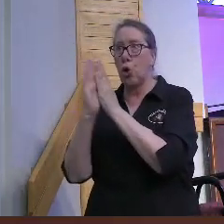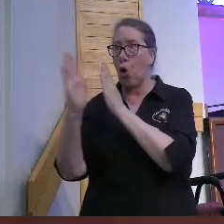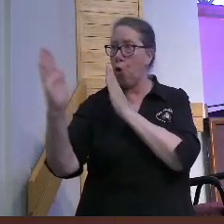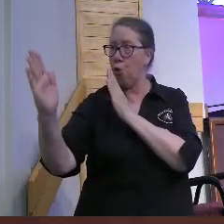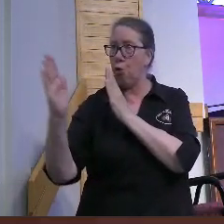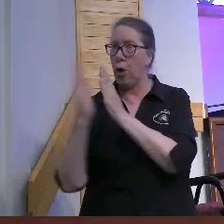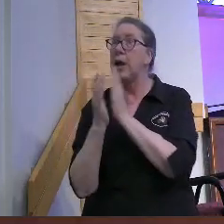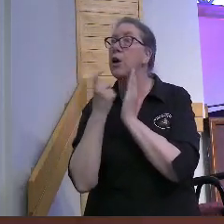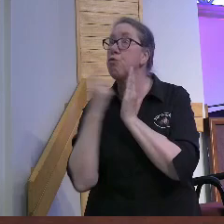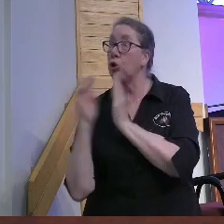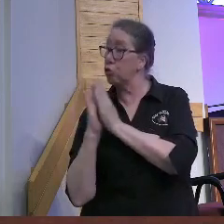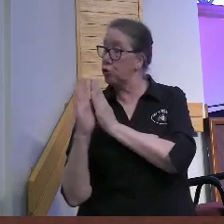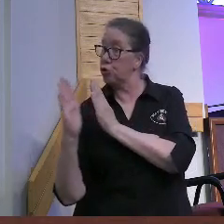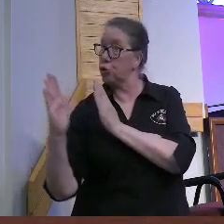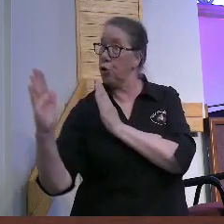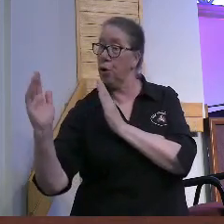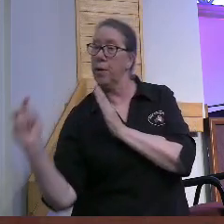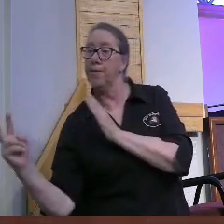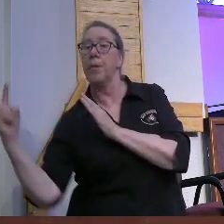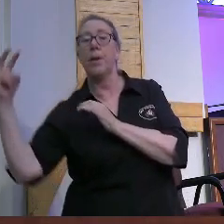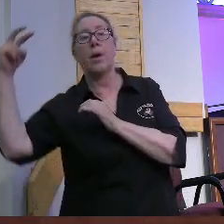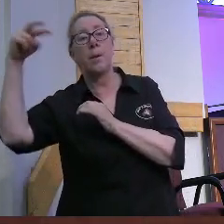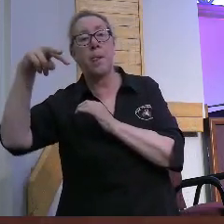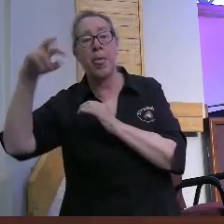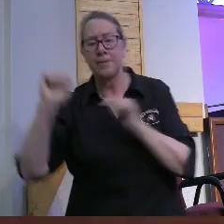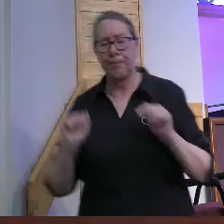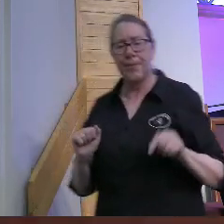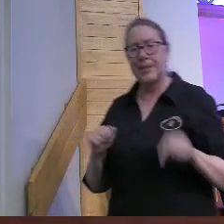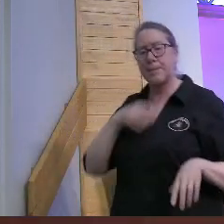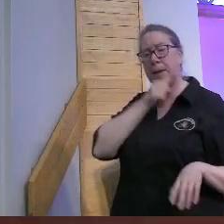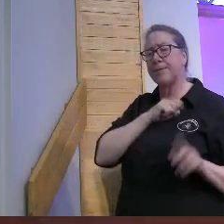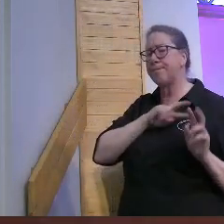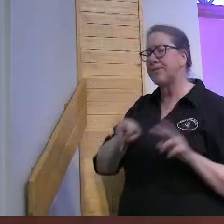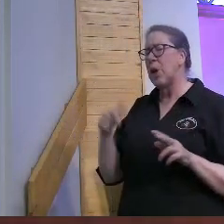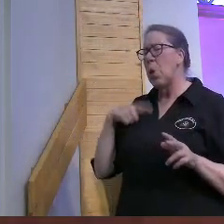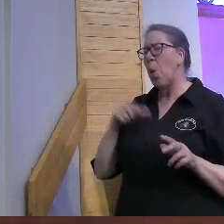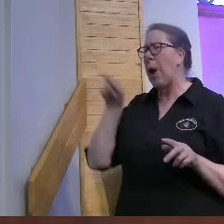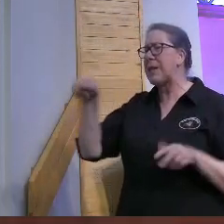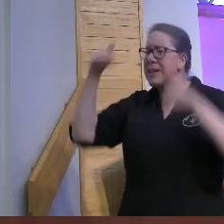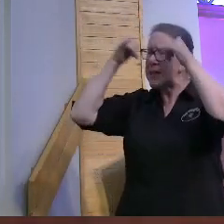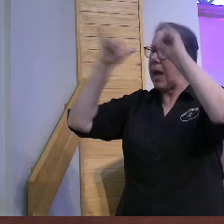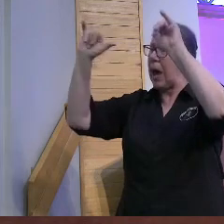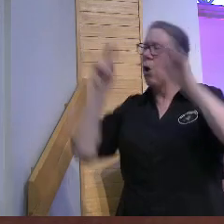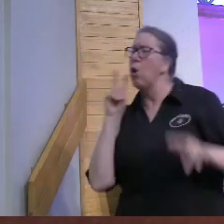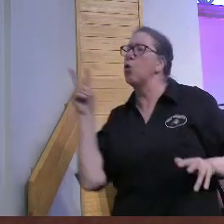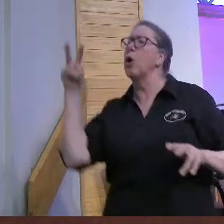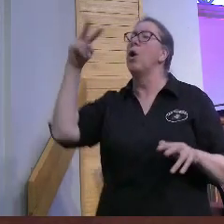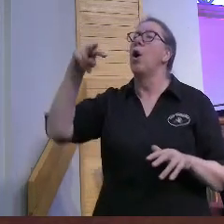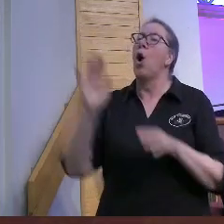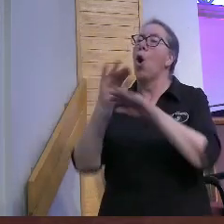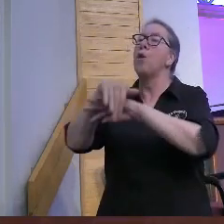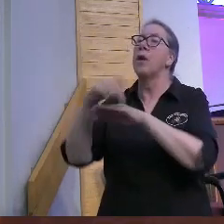Do you know, asked John Wesley, do you know why that cow is looking over the wall? Why is the cow looking over the